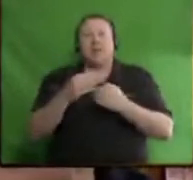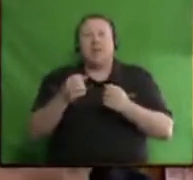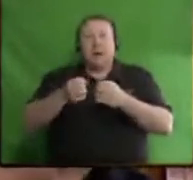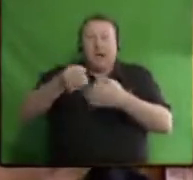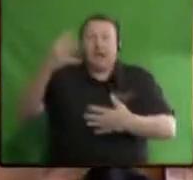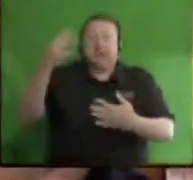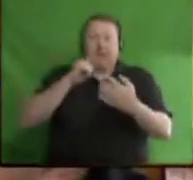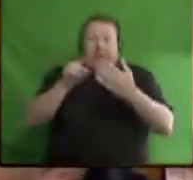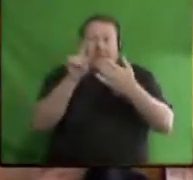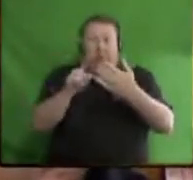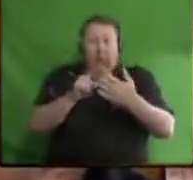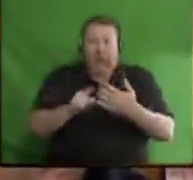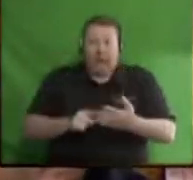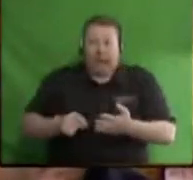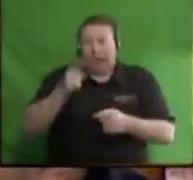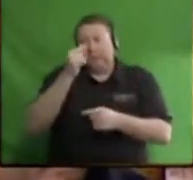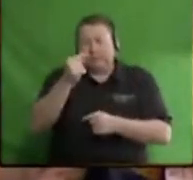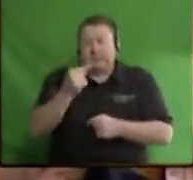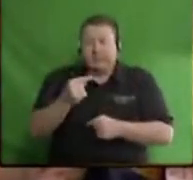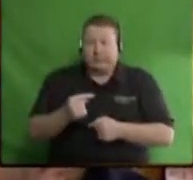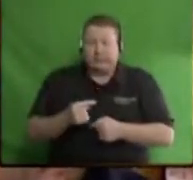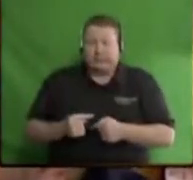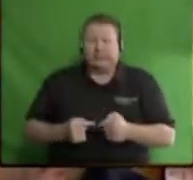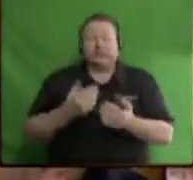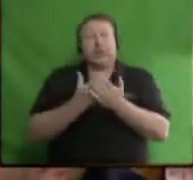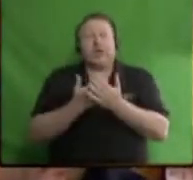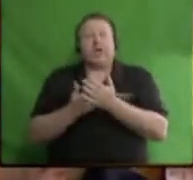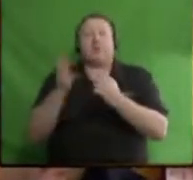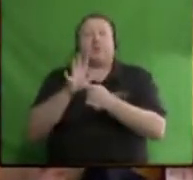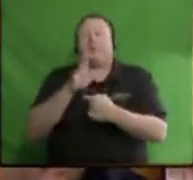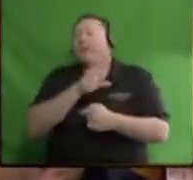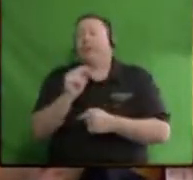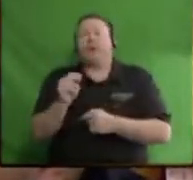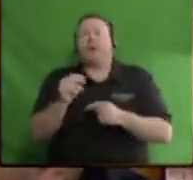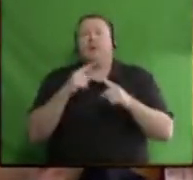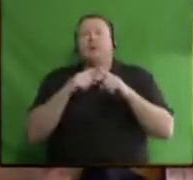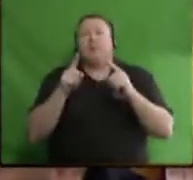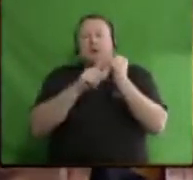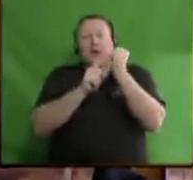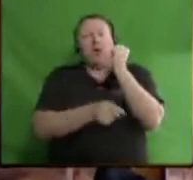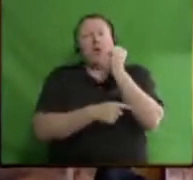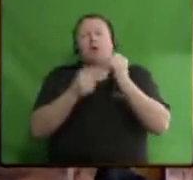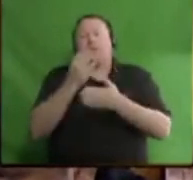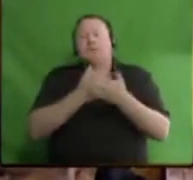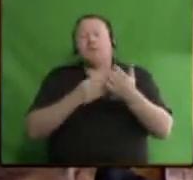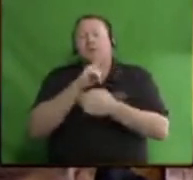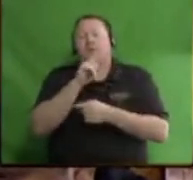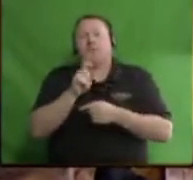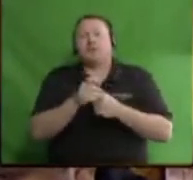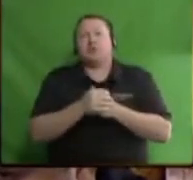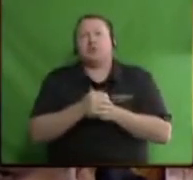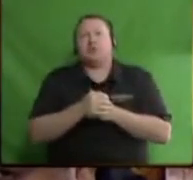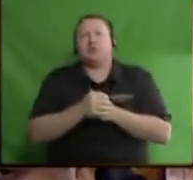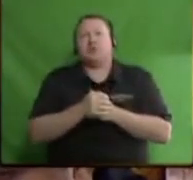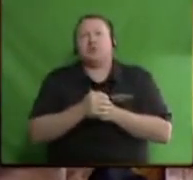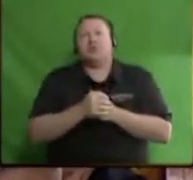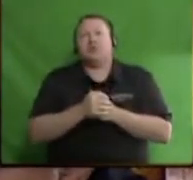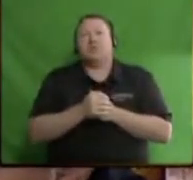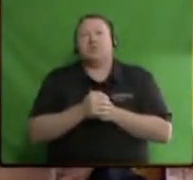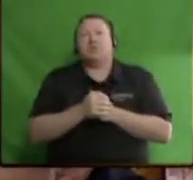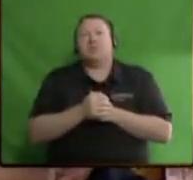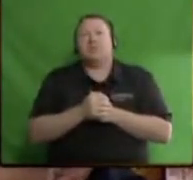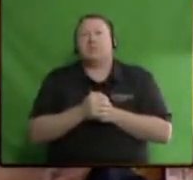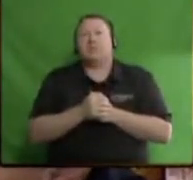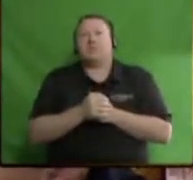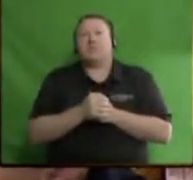list of issues identified by the researcher there. But I think the last part of the question really gets to the nub of it. So